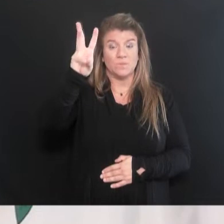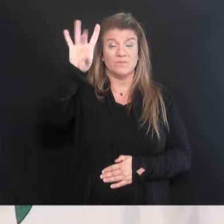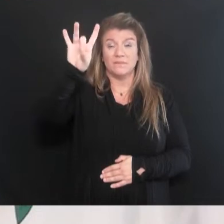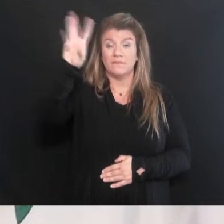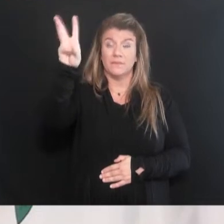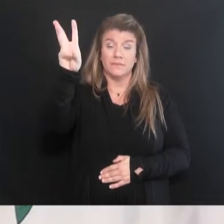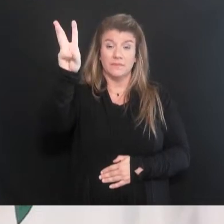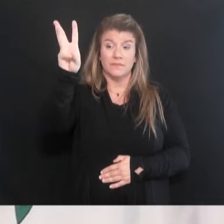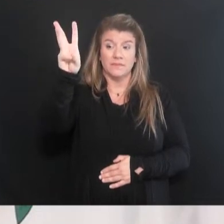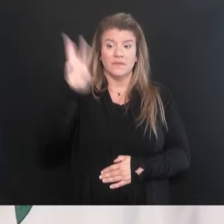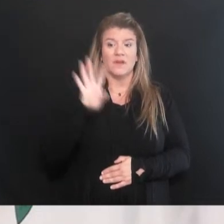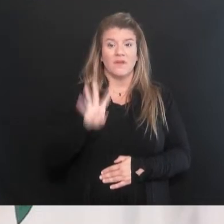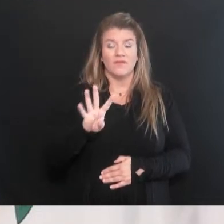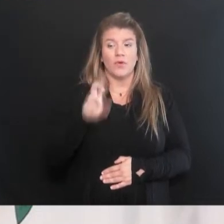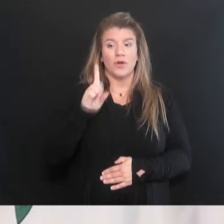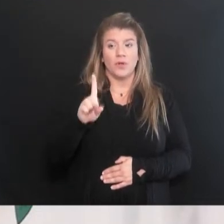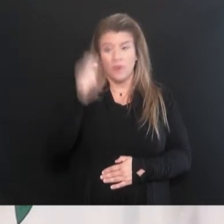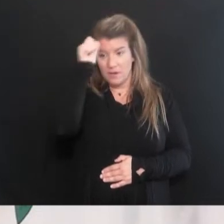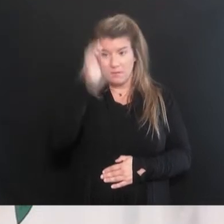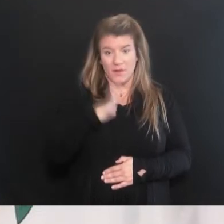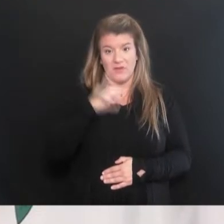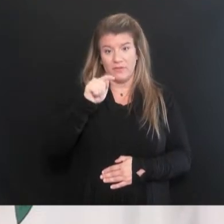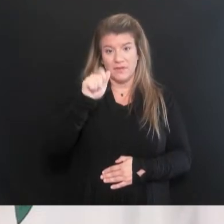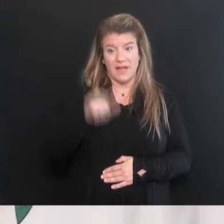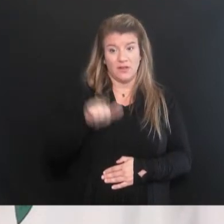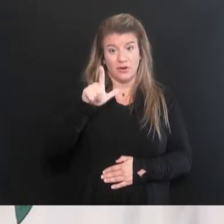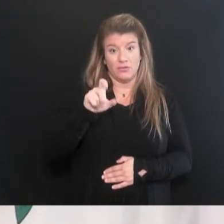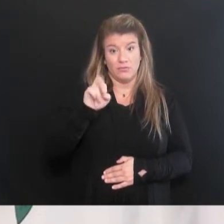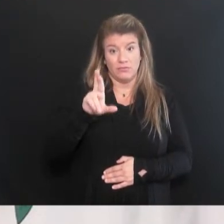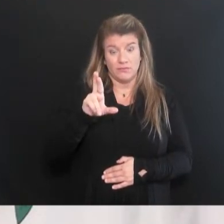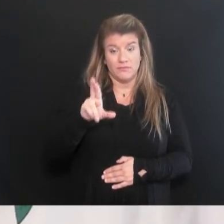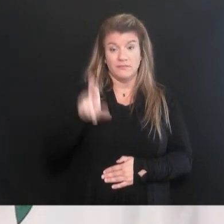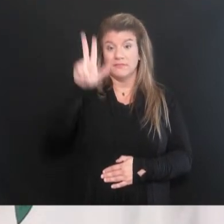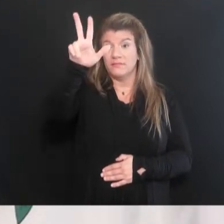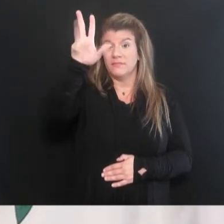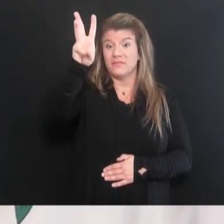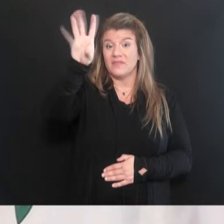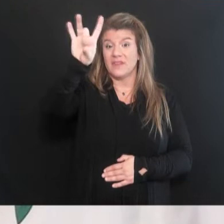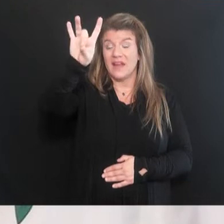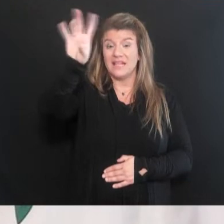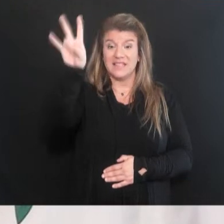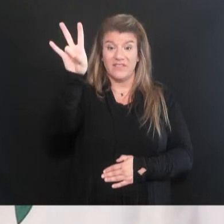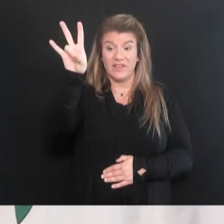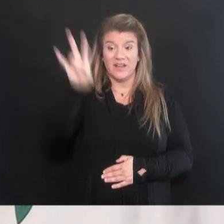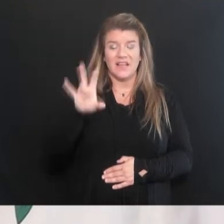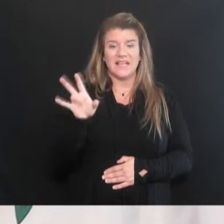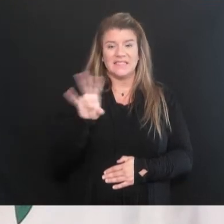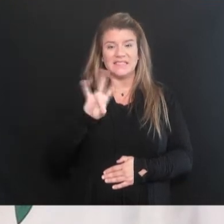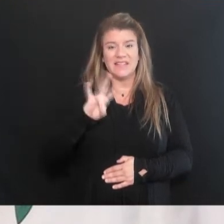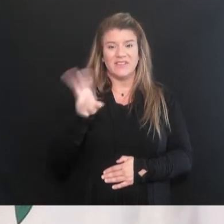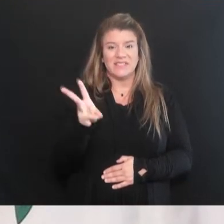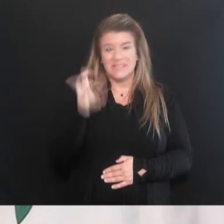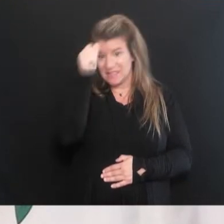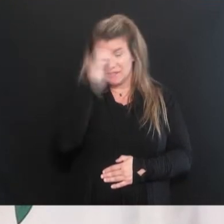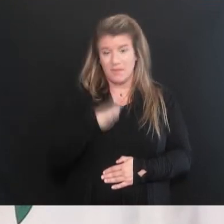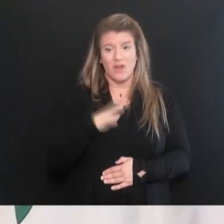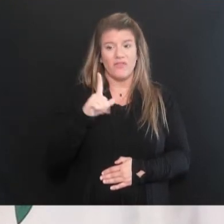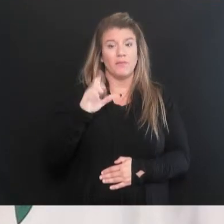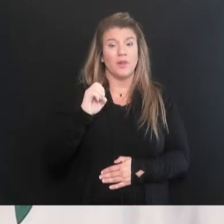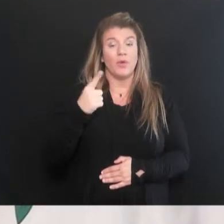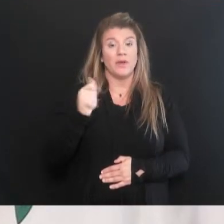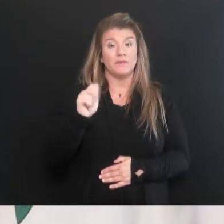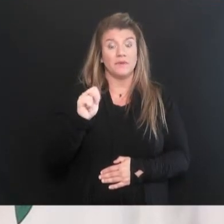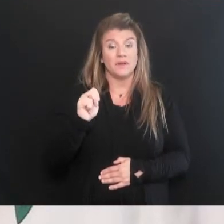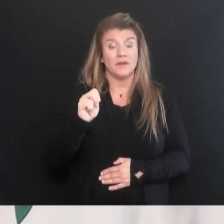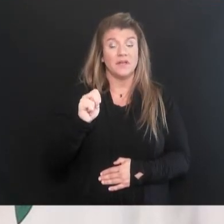3,686th death, a 41-year-old male from Taylor County. The 3,687th death, a 76-year-old male from Logan County.